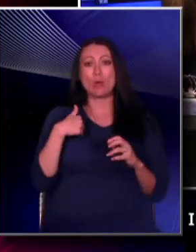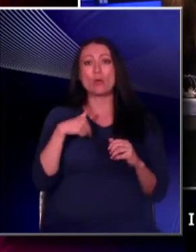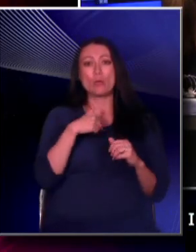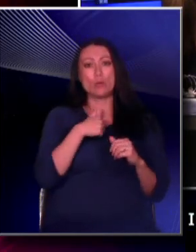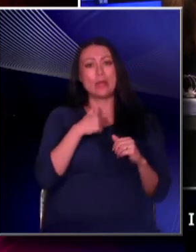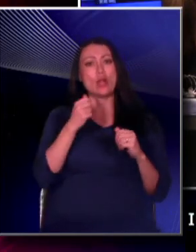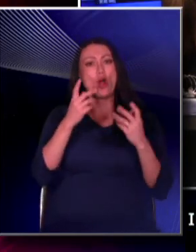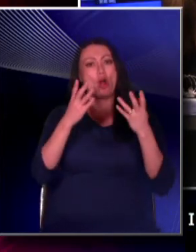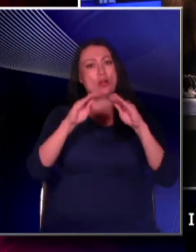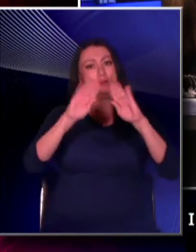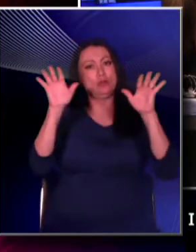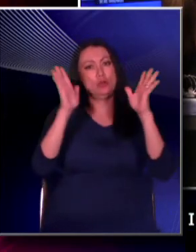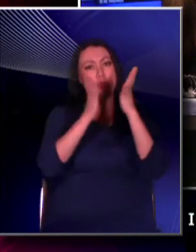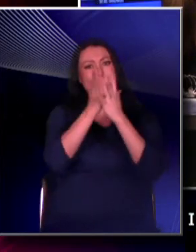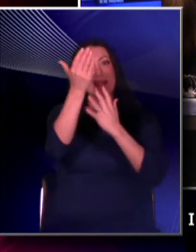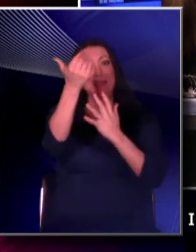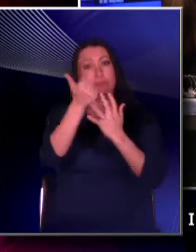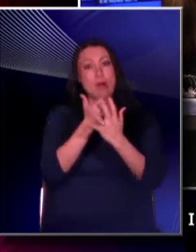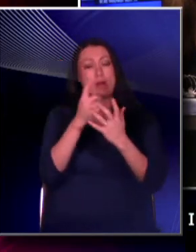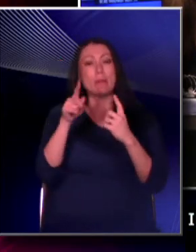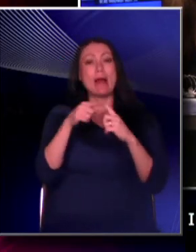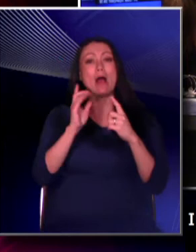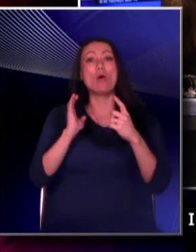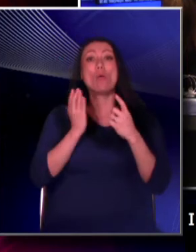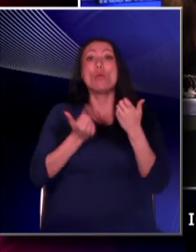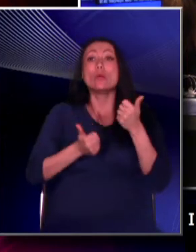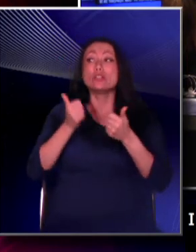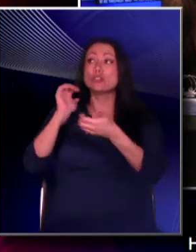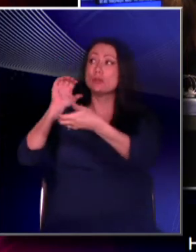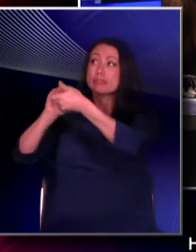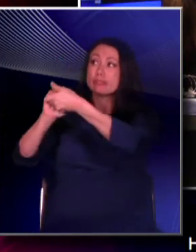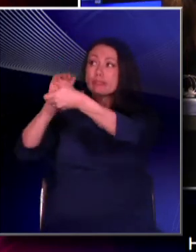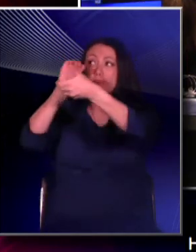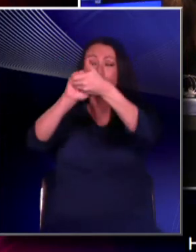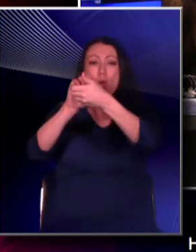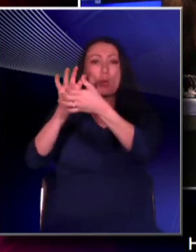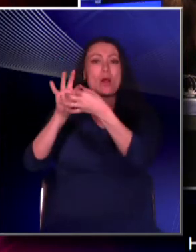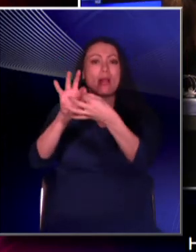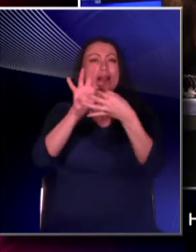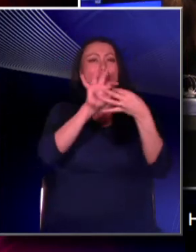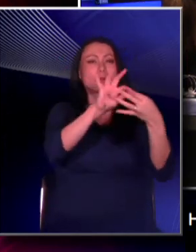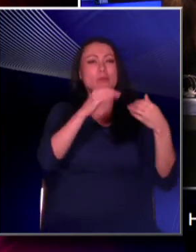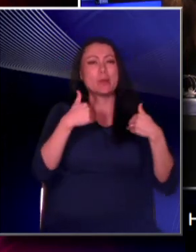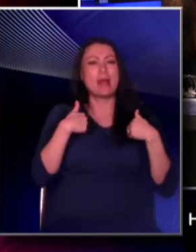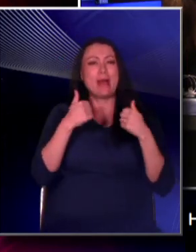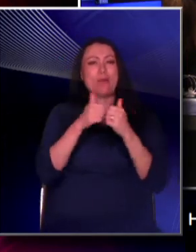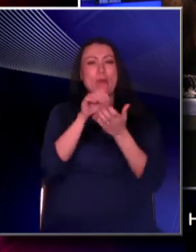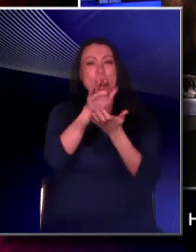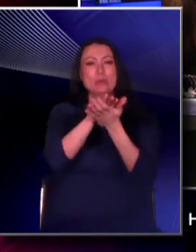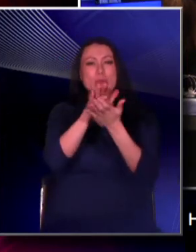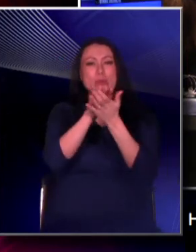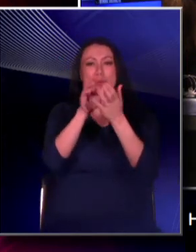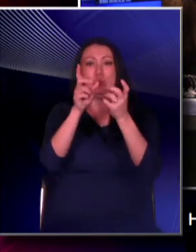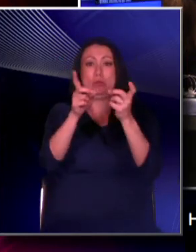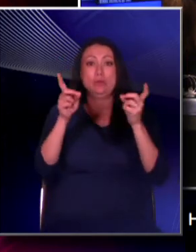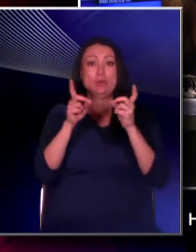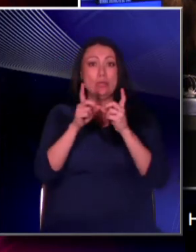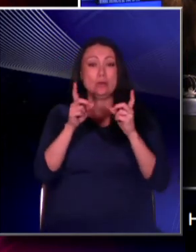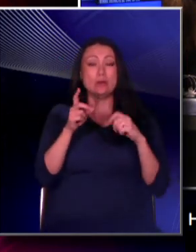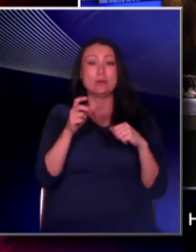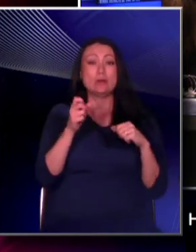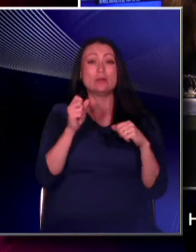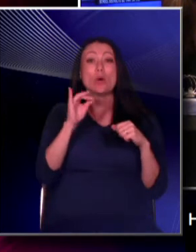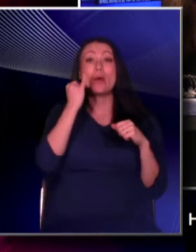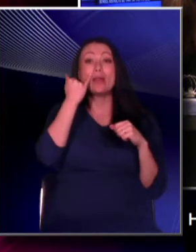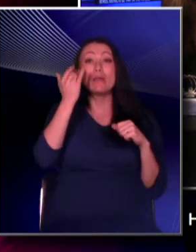transparent about the relationships we have with school districts, so that when the future question